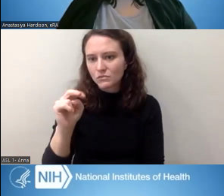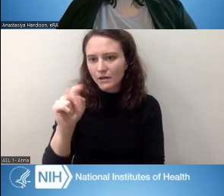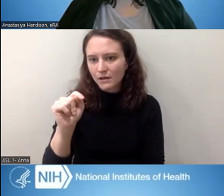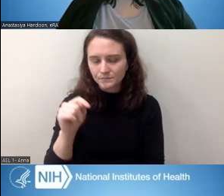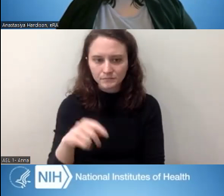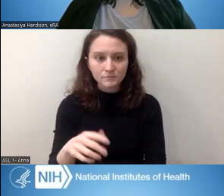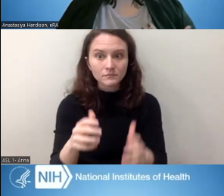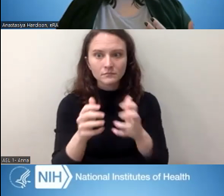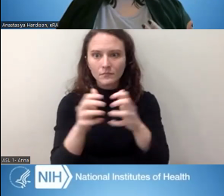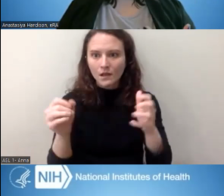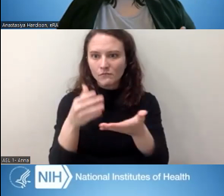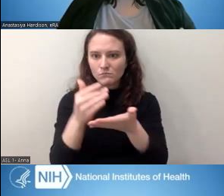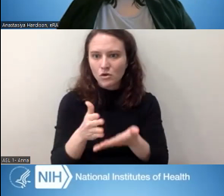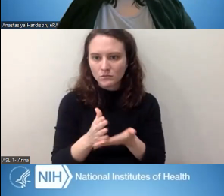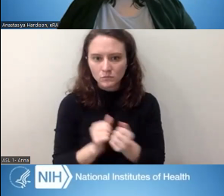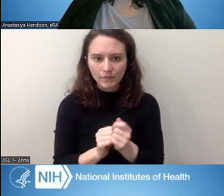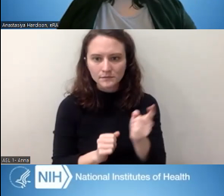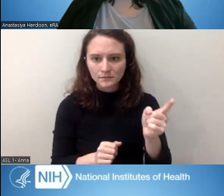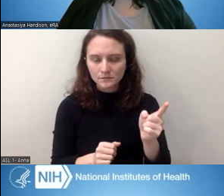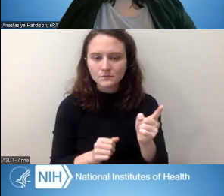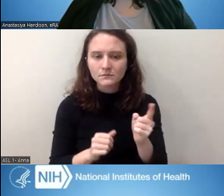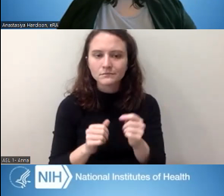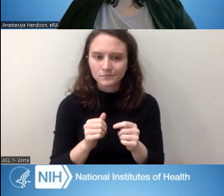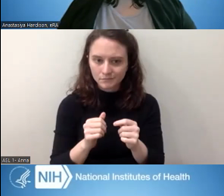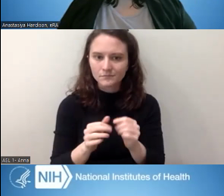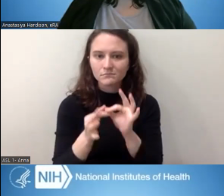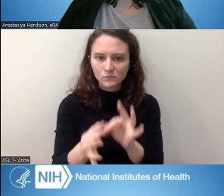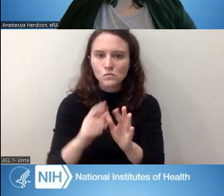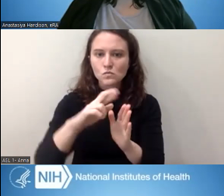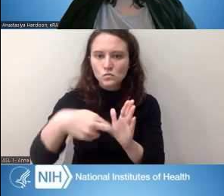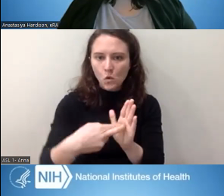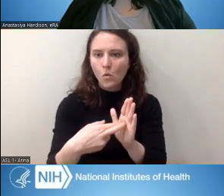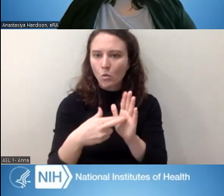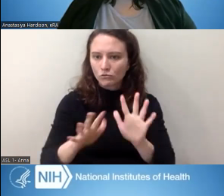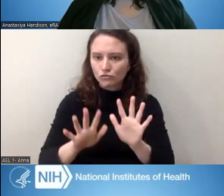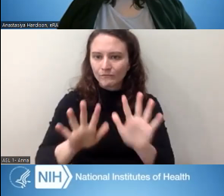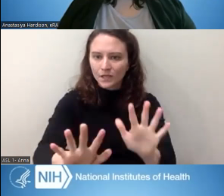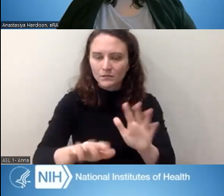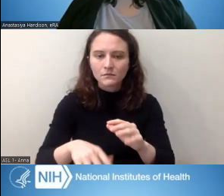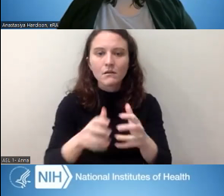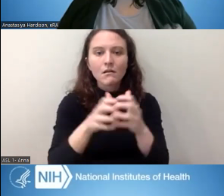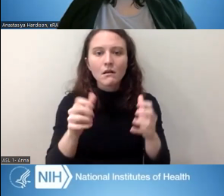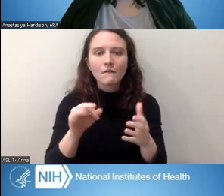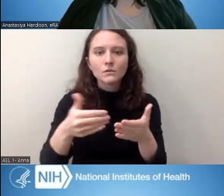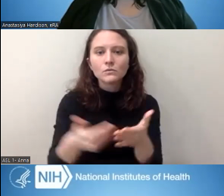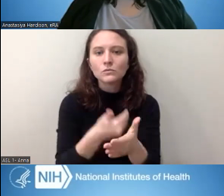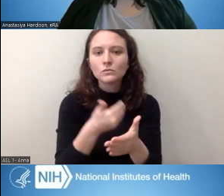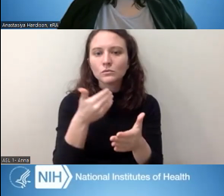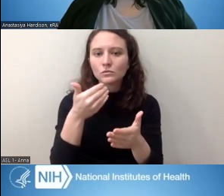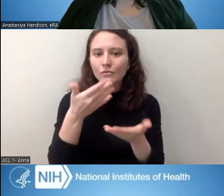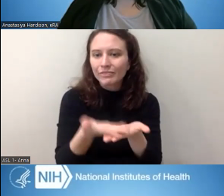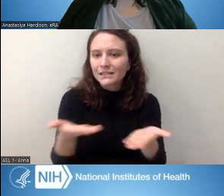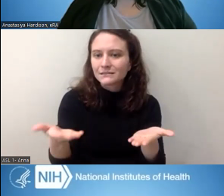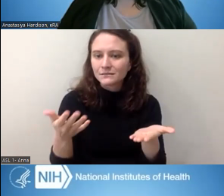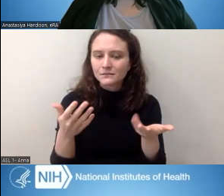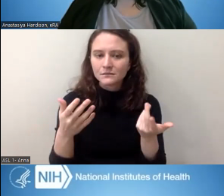of components to this. It is role-driven. And there's lots of new things and look and feel that has come